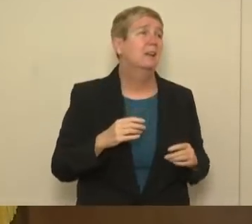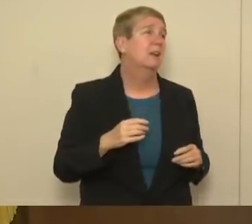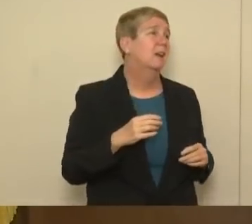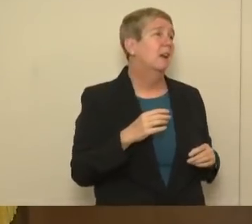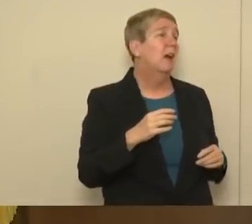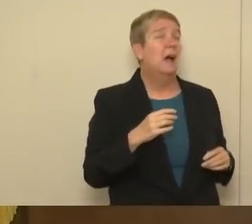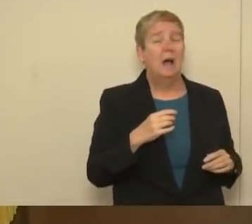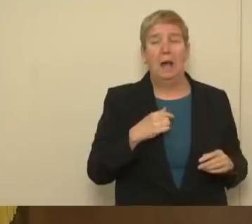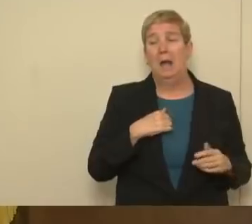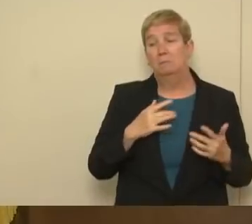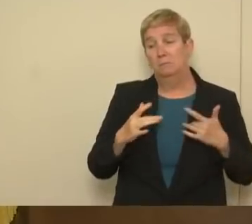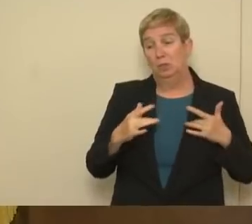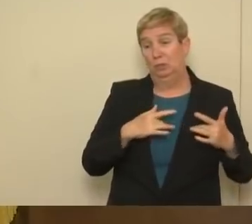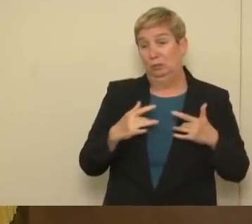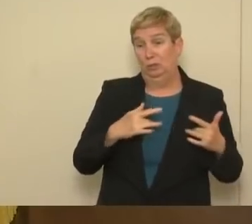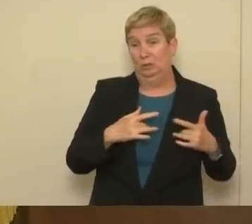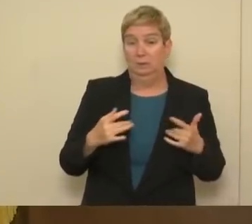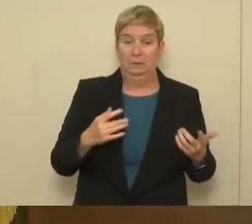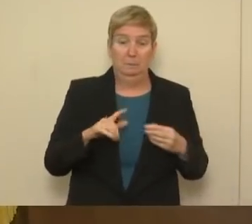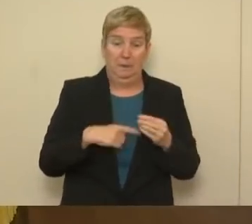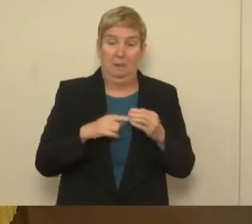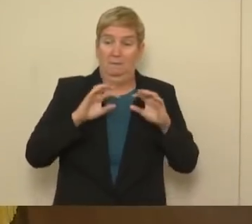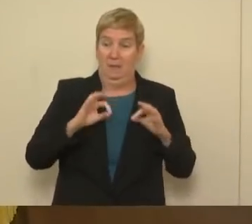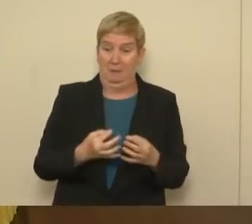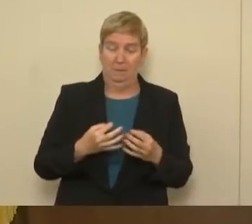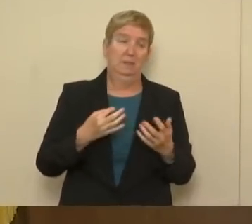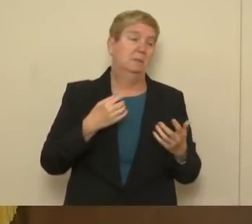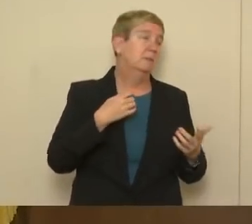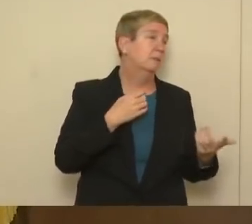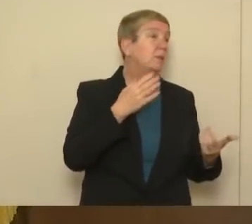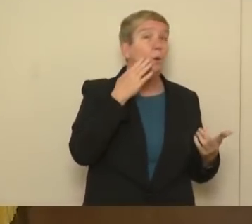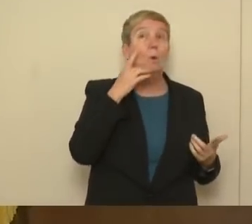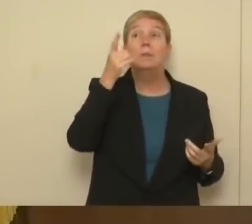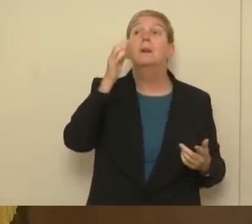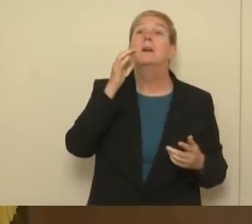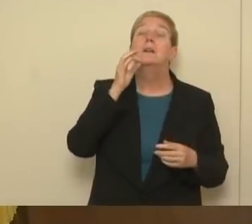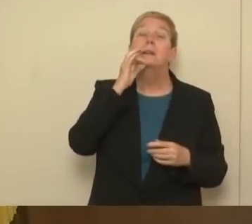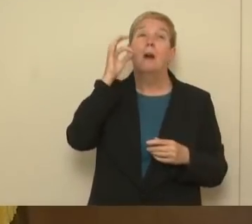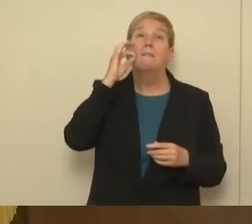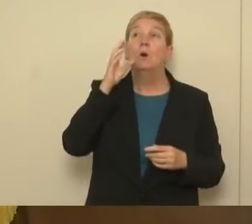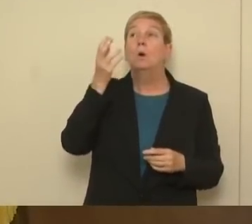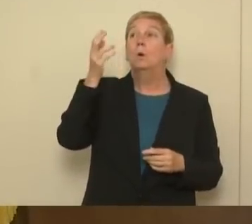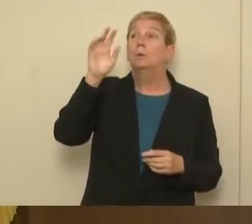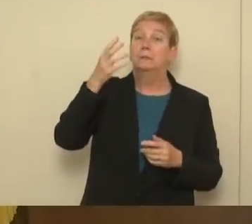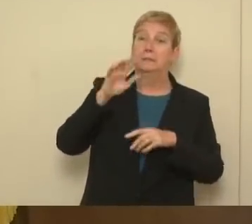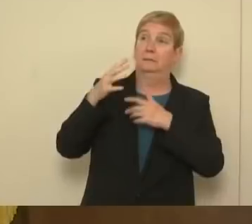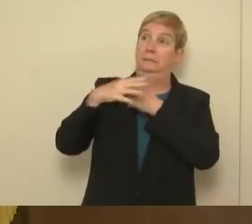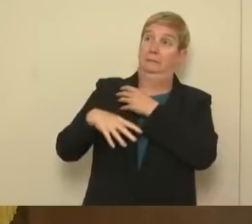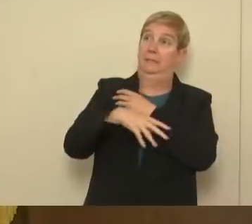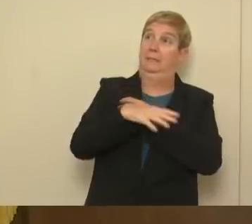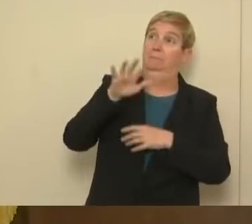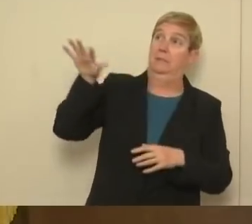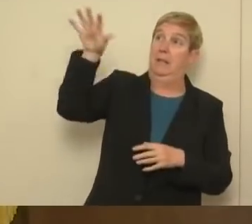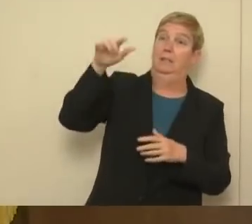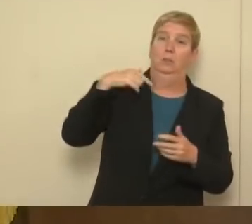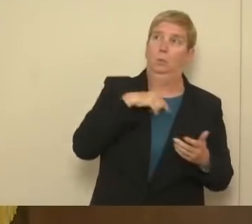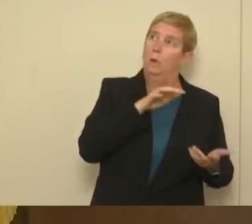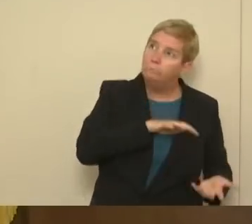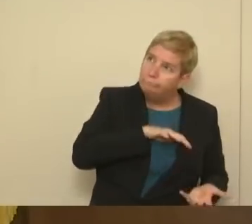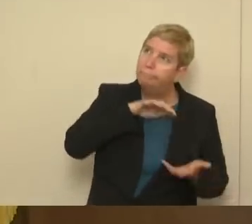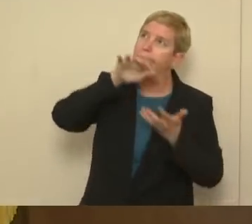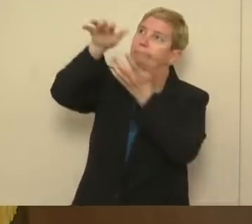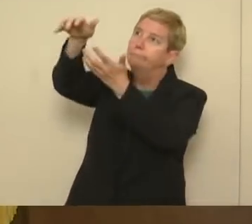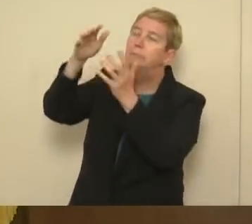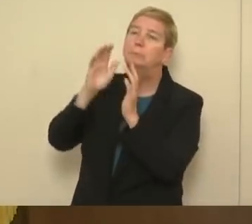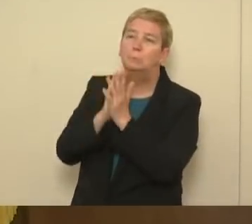We're delivering a bunch of notebooks, I think, to students on the Navajo Nation in the next week out of our All Together New Mexico